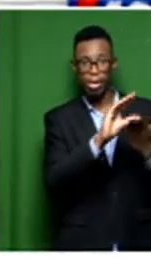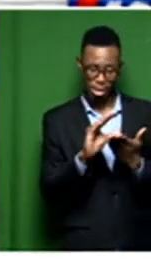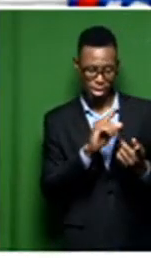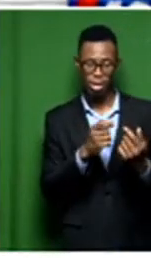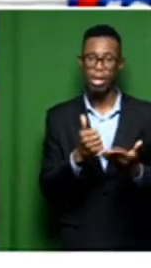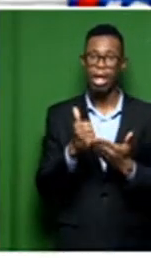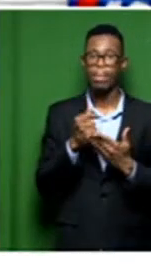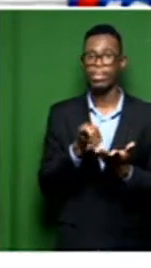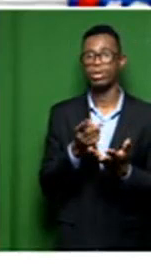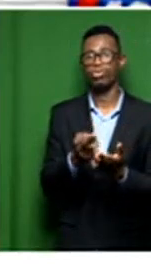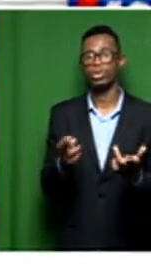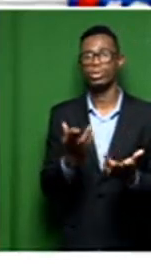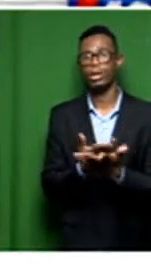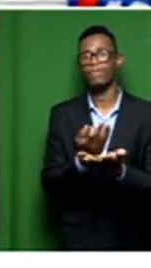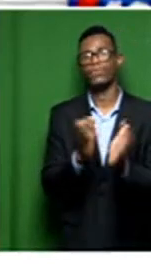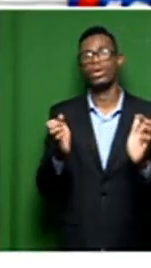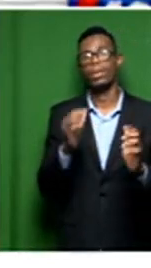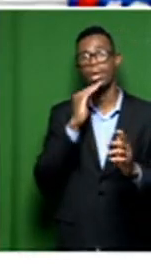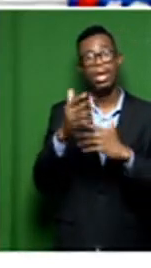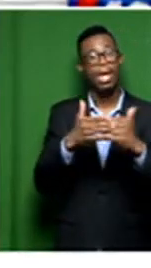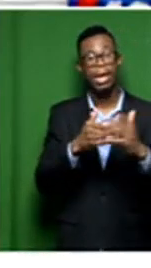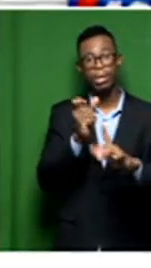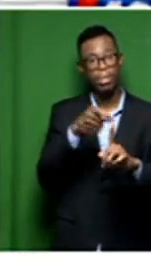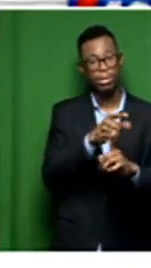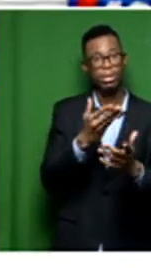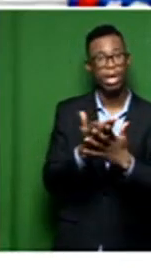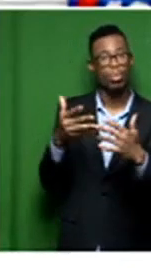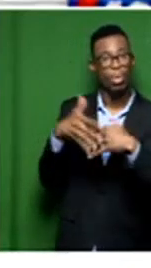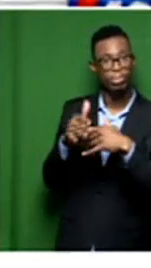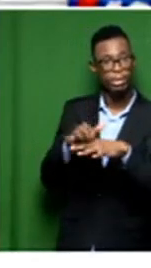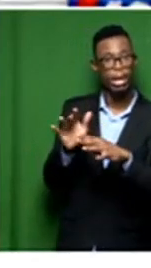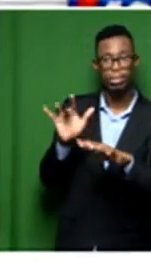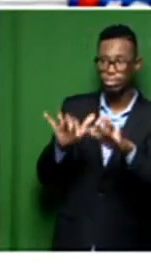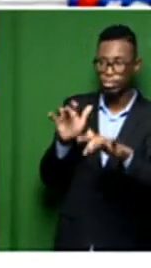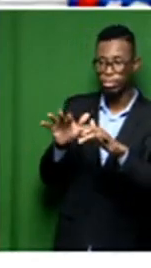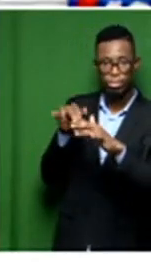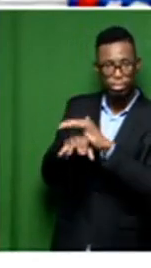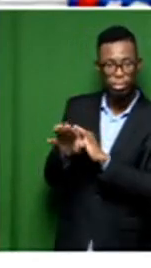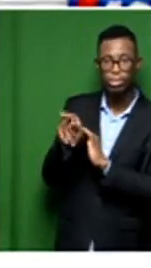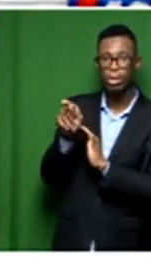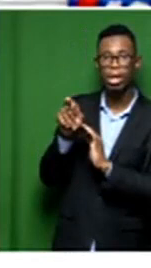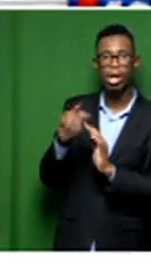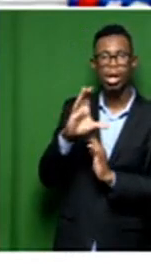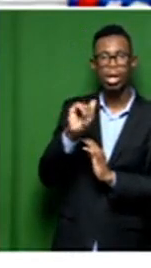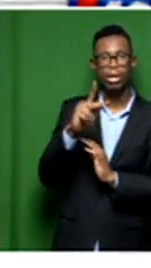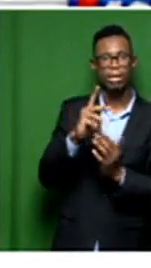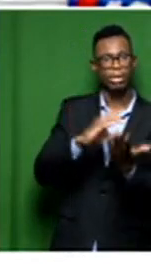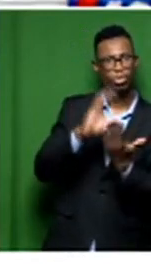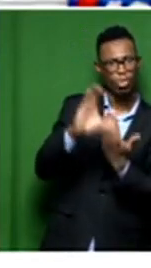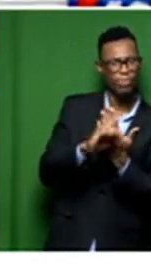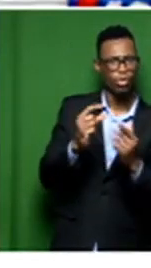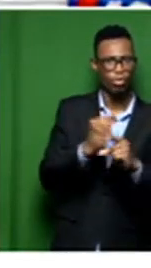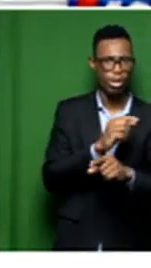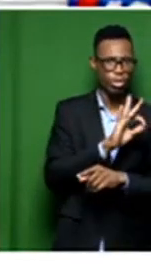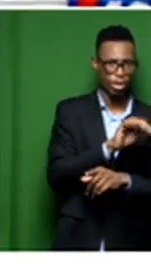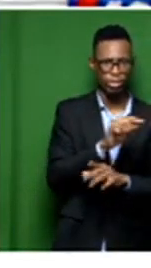educators across the country. So anyone can come to our website and download a CAPS-aligned curriculum for any grade from 3 to 6 and